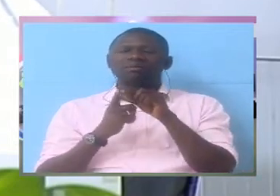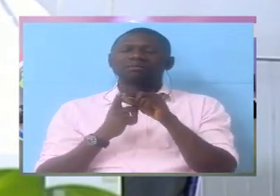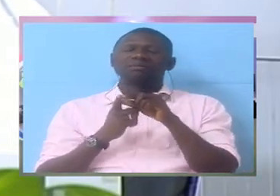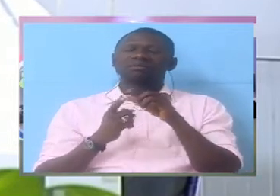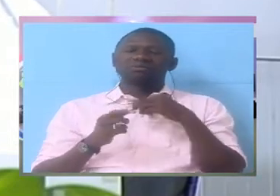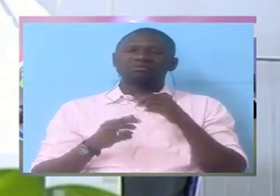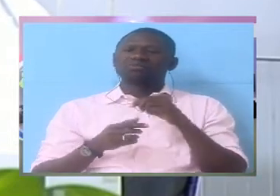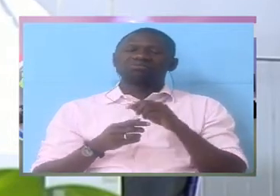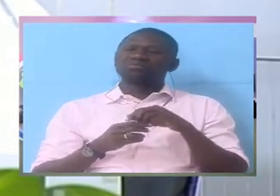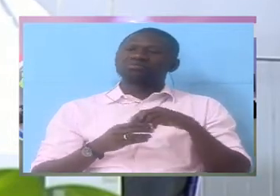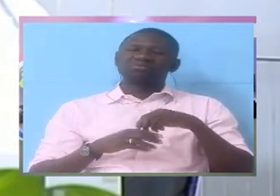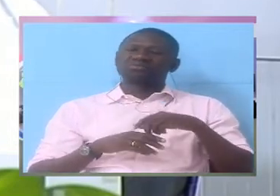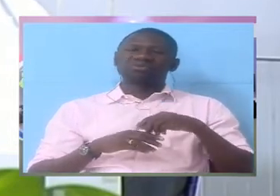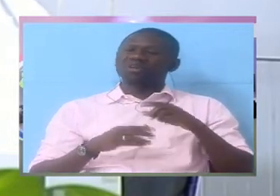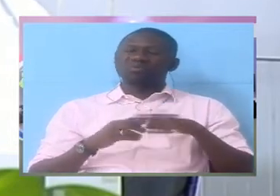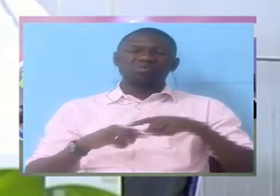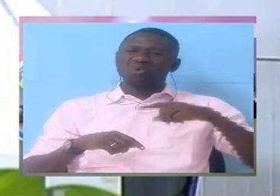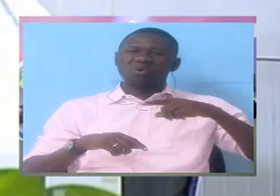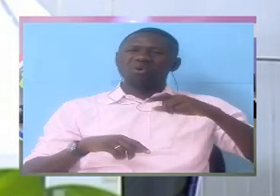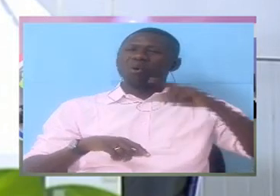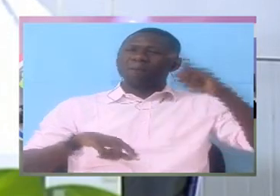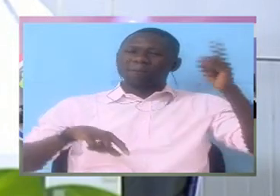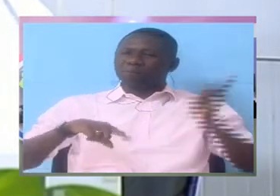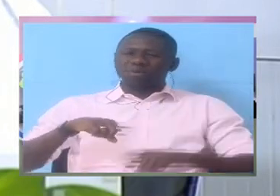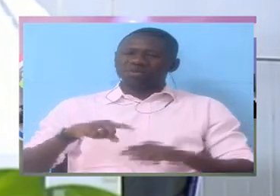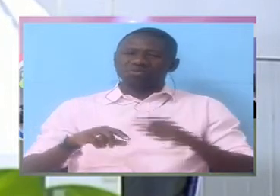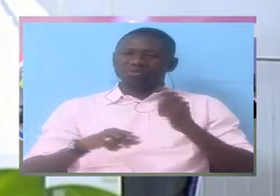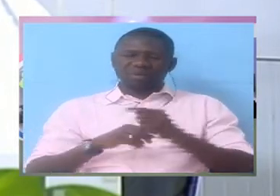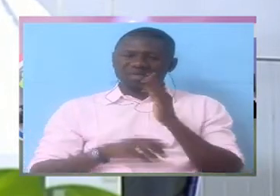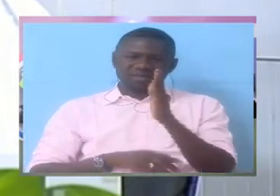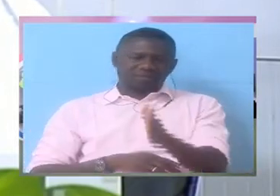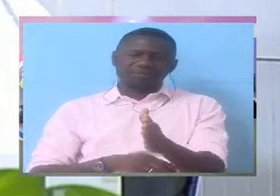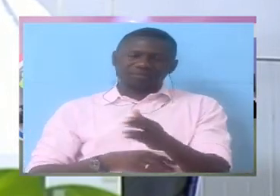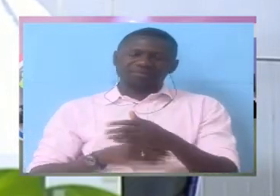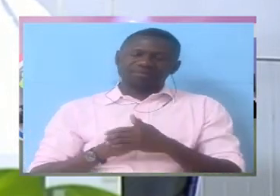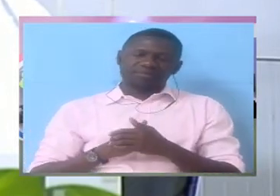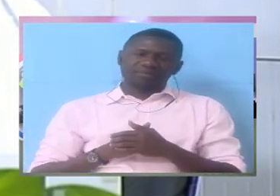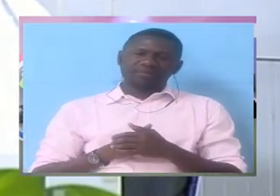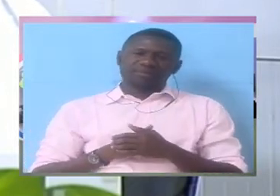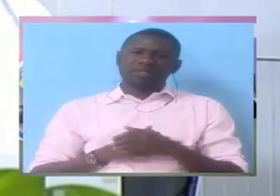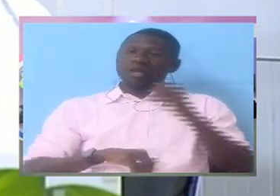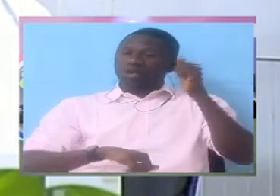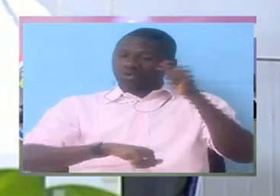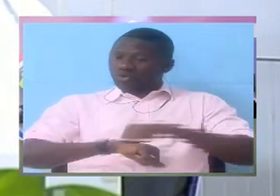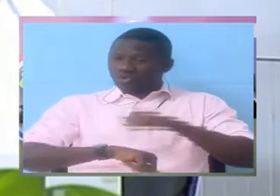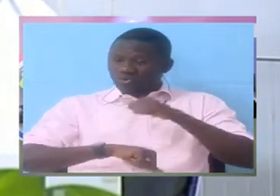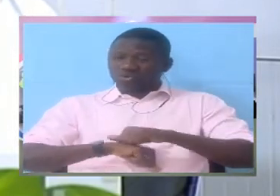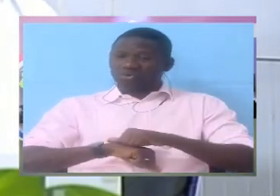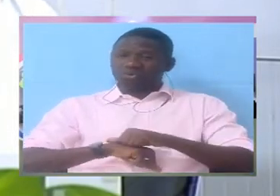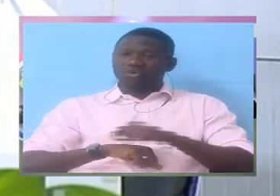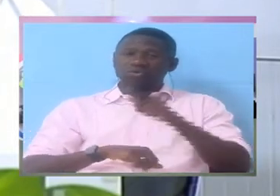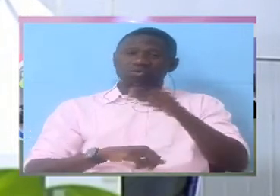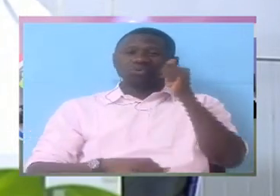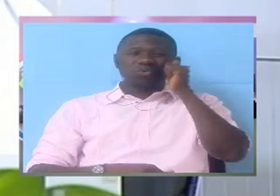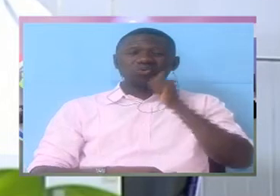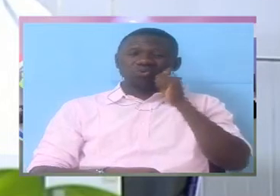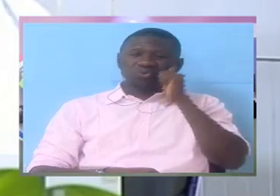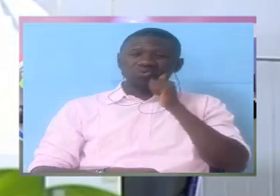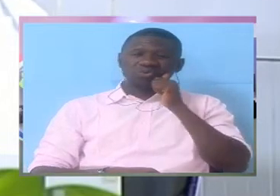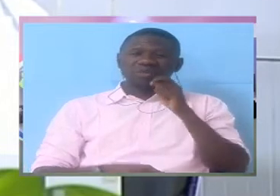mu kamo kulu, wulem kulu rilanguti. Torture. Tajire ya. You use machines,